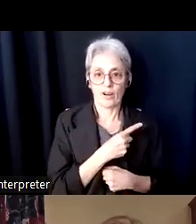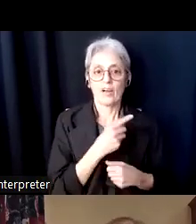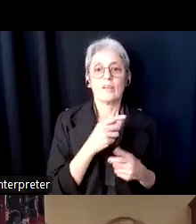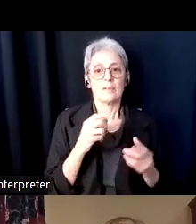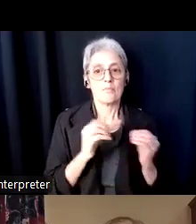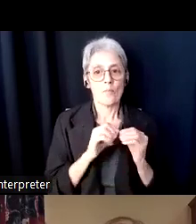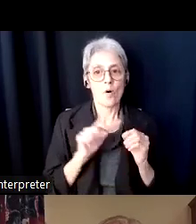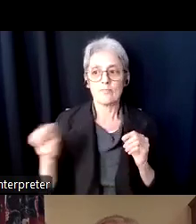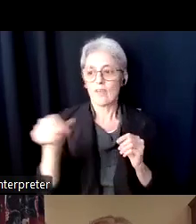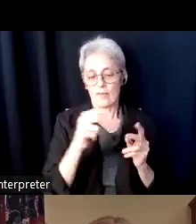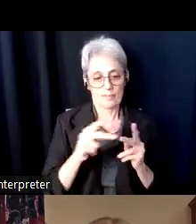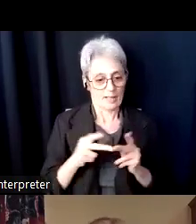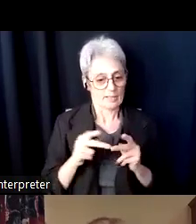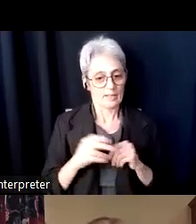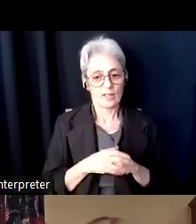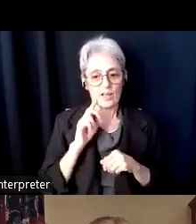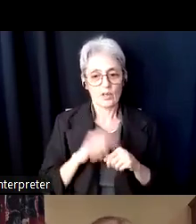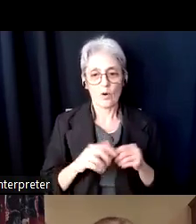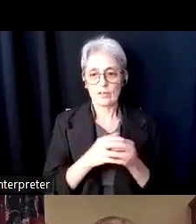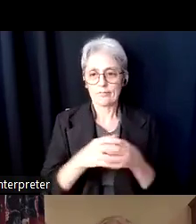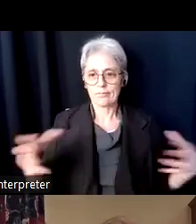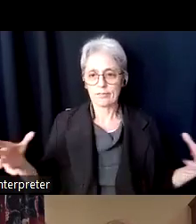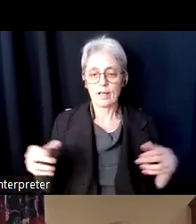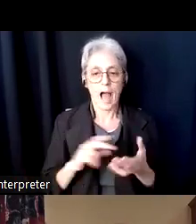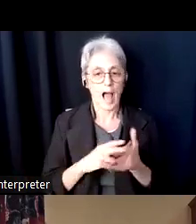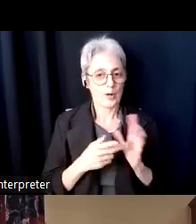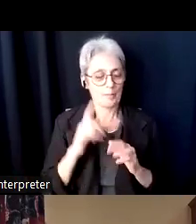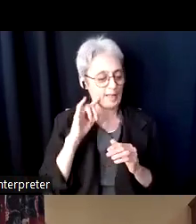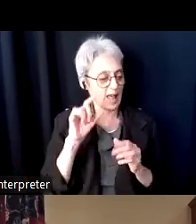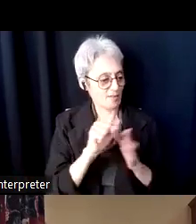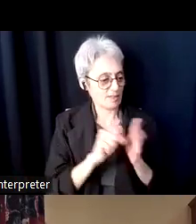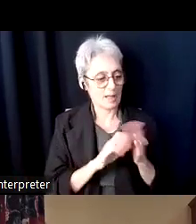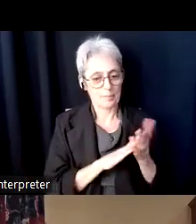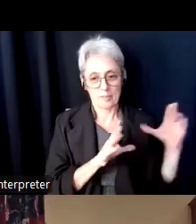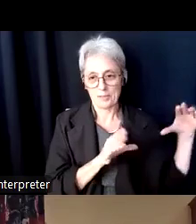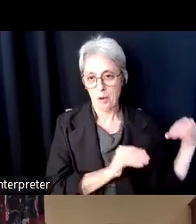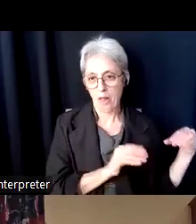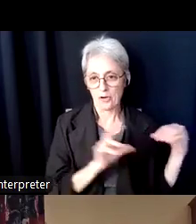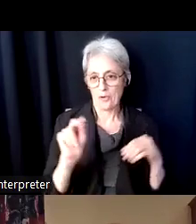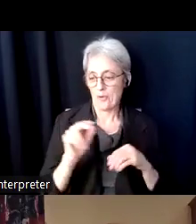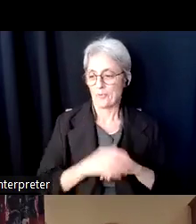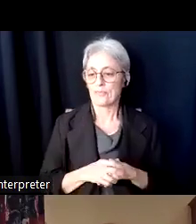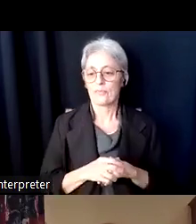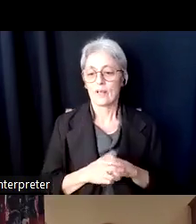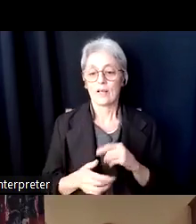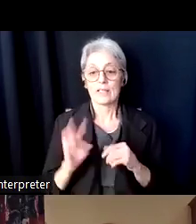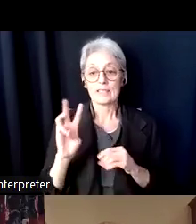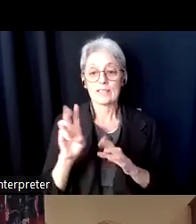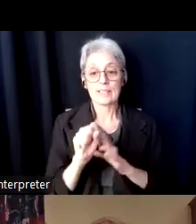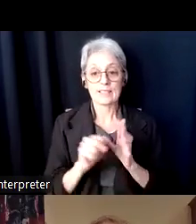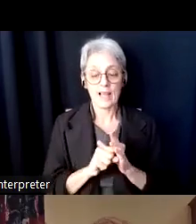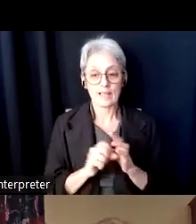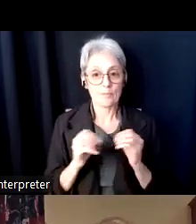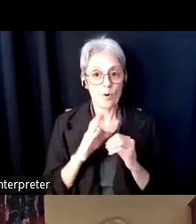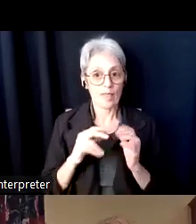we're seeing greater growth, not saying California is getting smaller. We also had 6 states that more than doubled self-direction enrollment. So